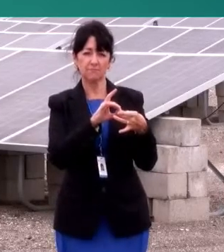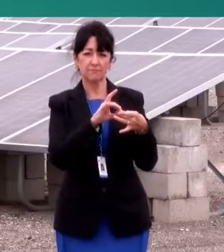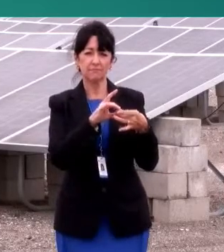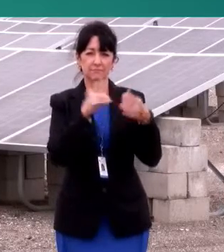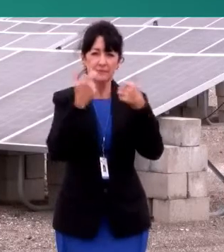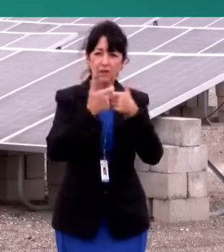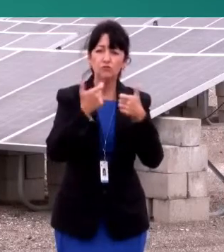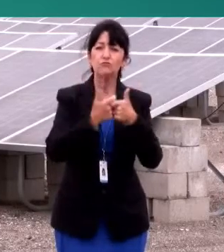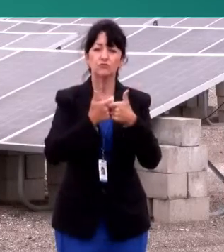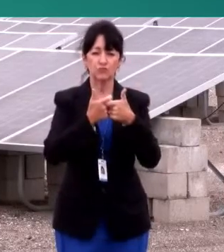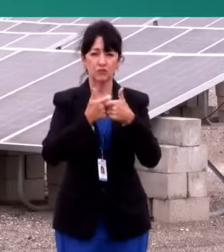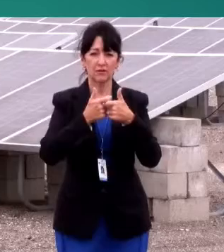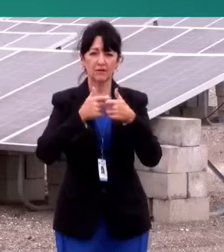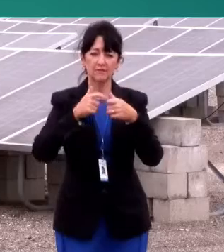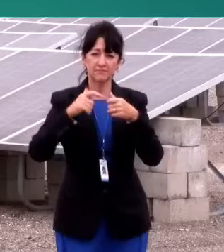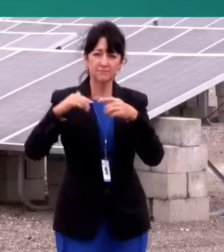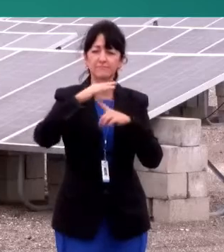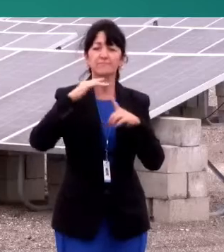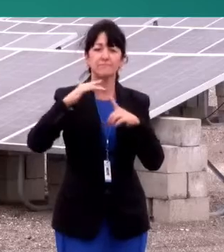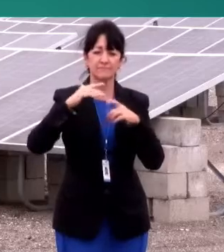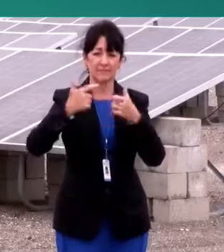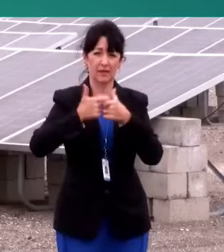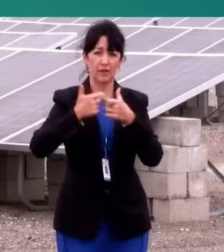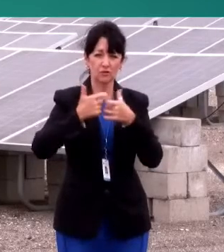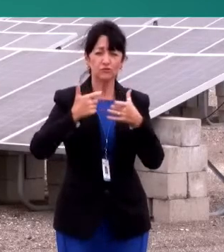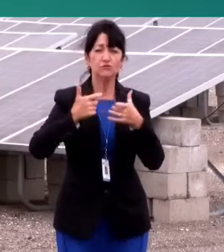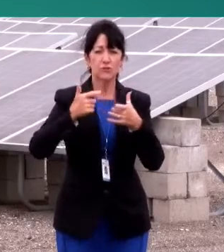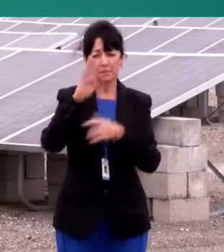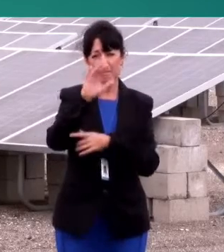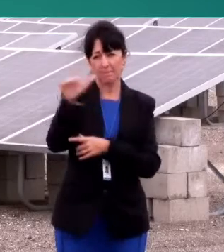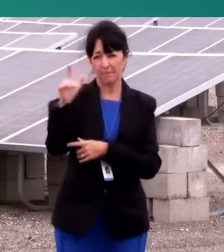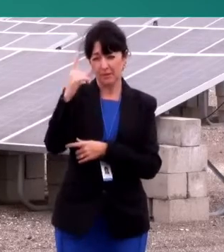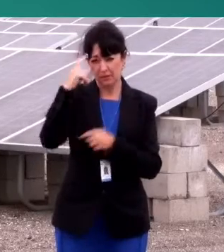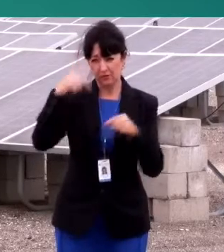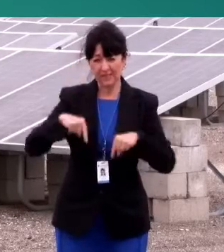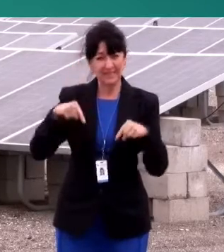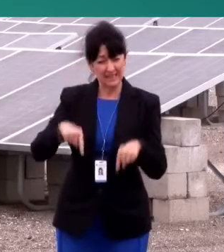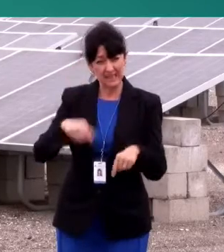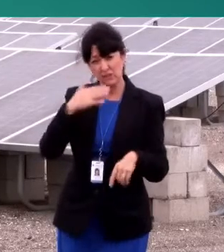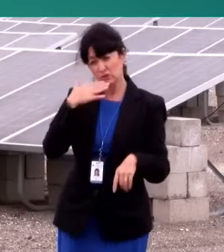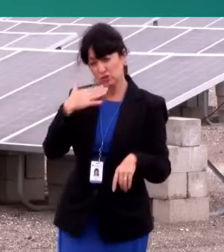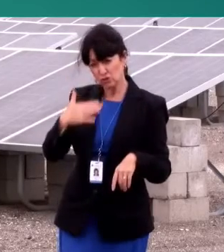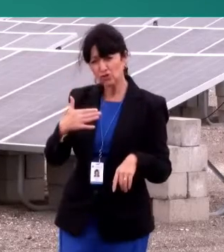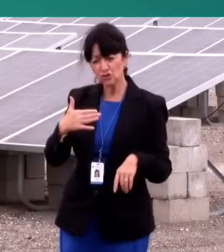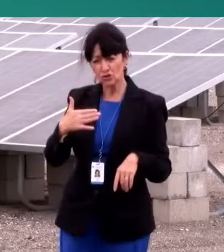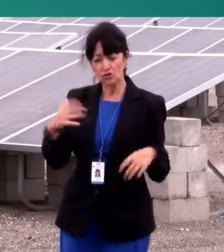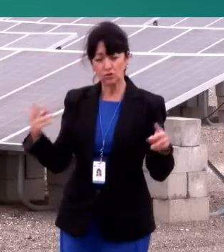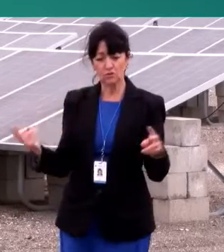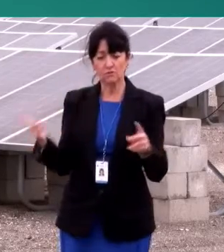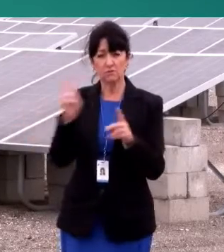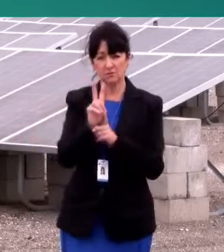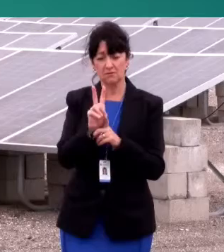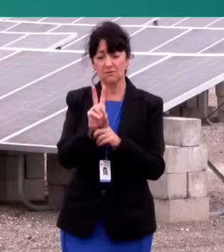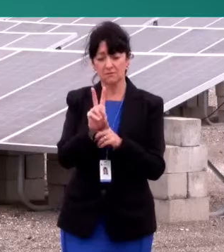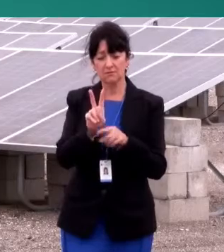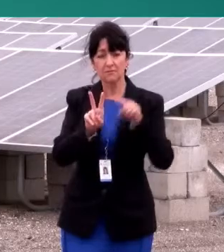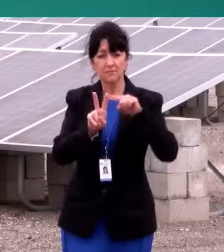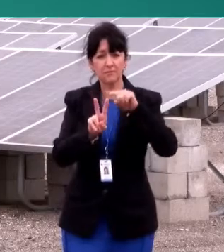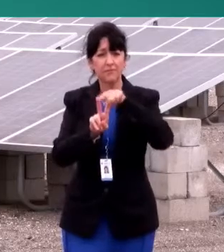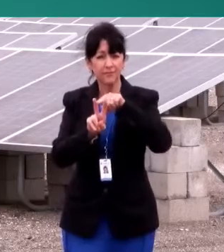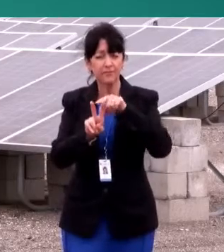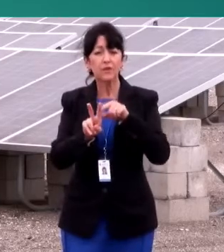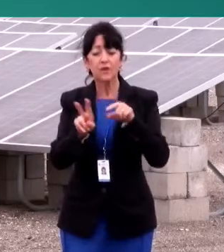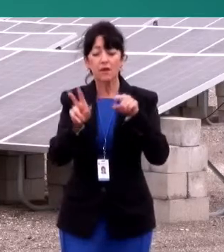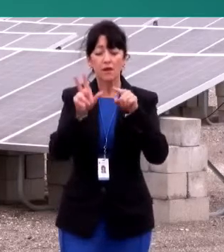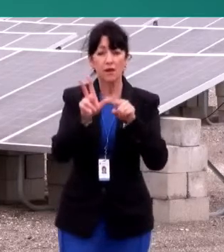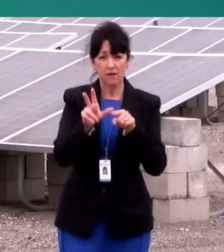bills that we'll be signing here today are also good companions to 2 additional bills that we had